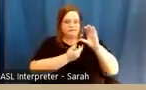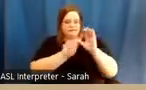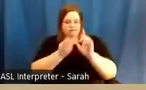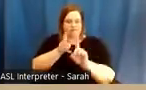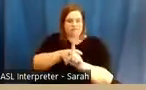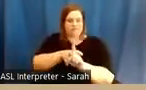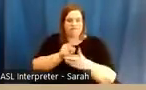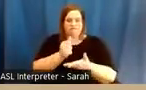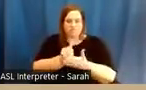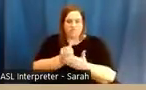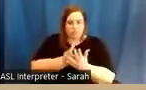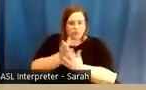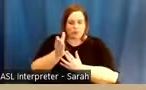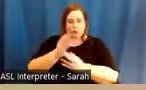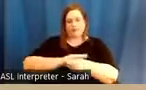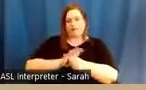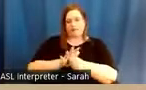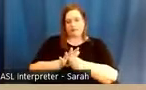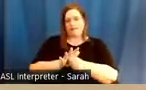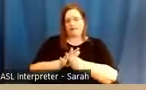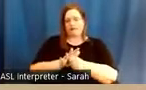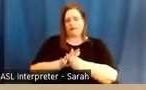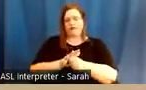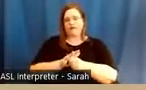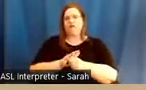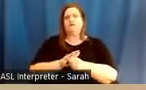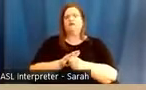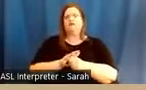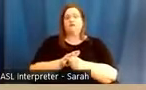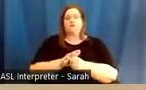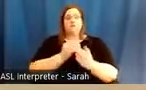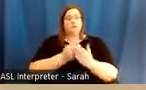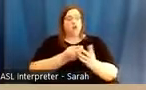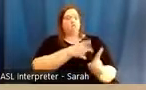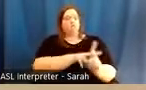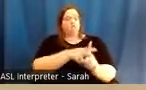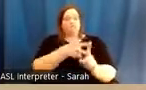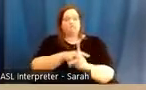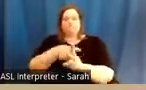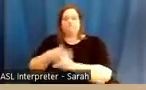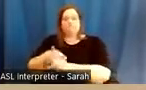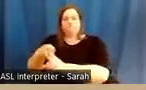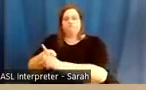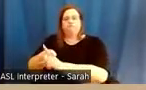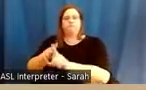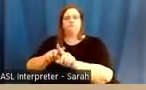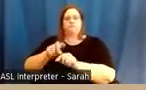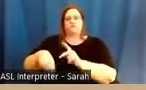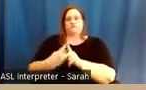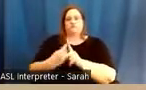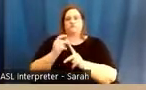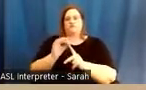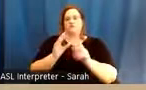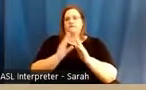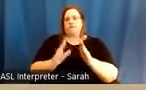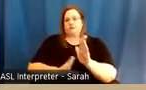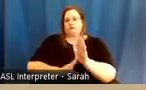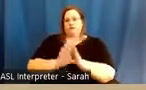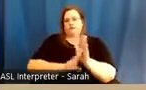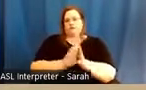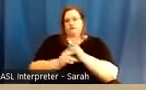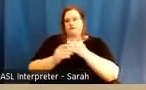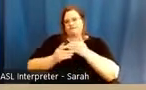get through the pandemic, a lot of which has been assigned to different levels of housing development over time.